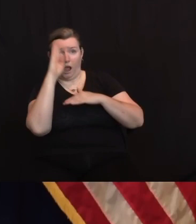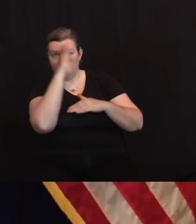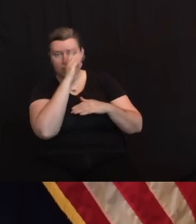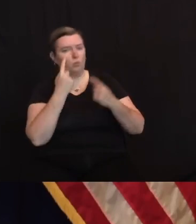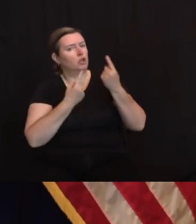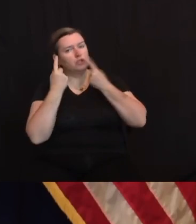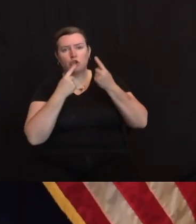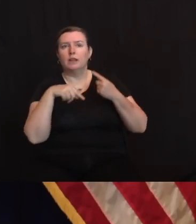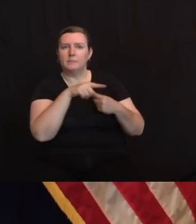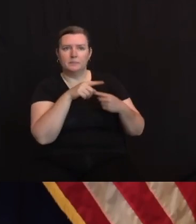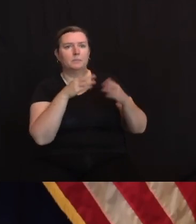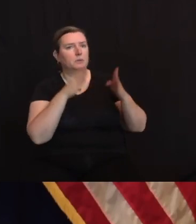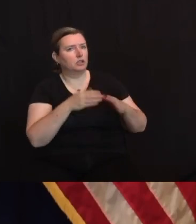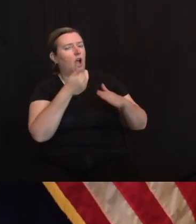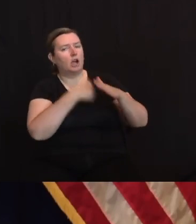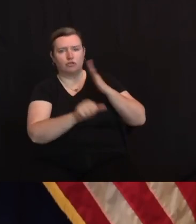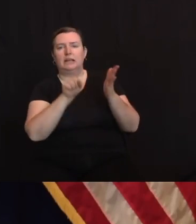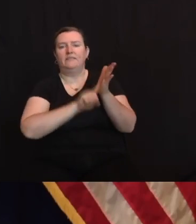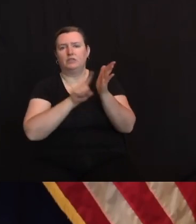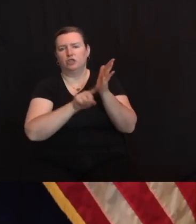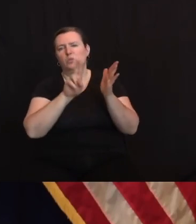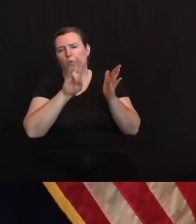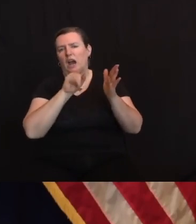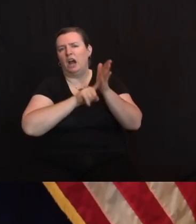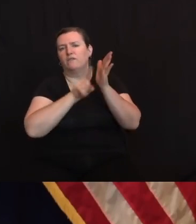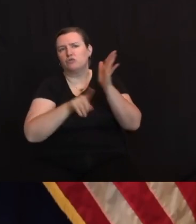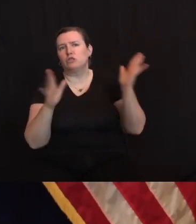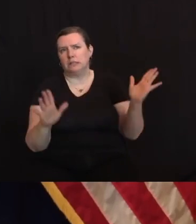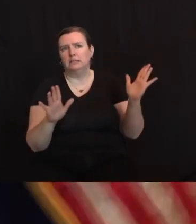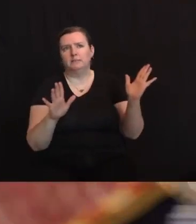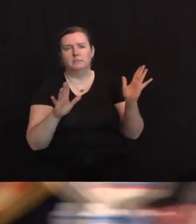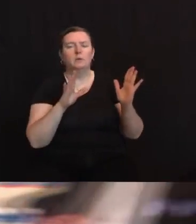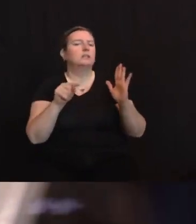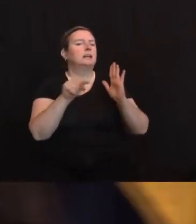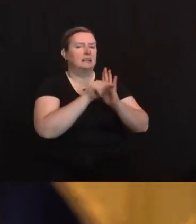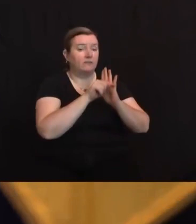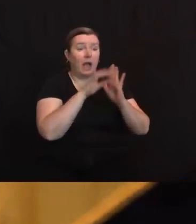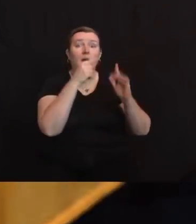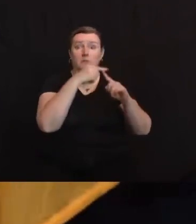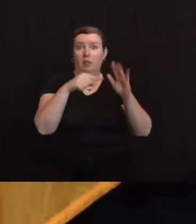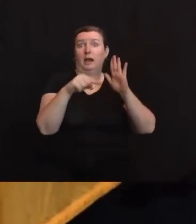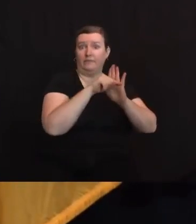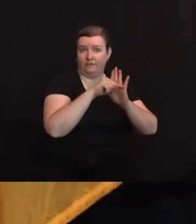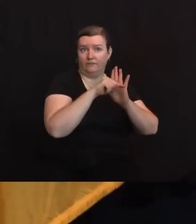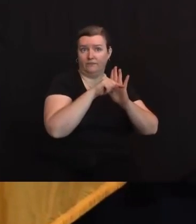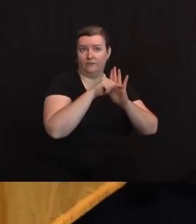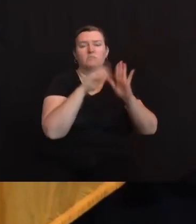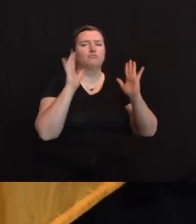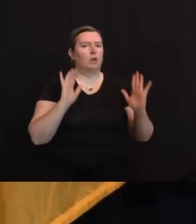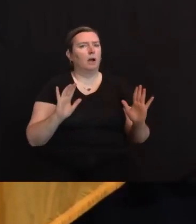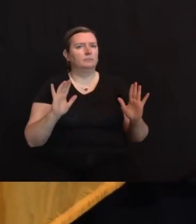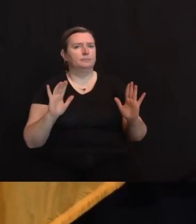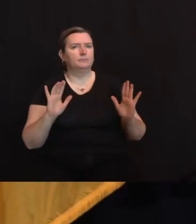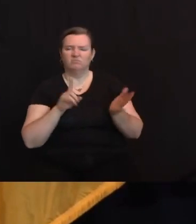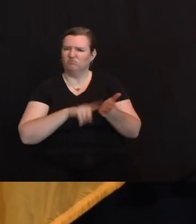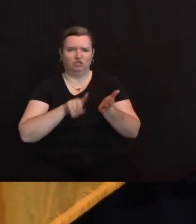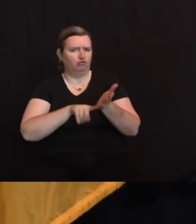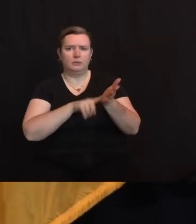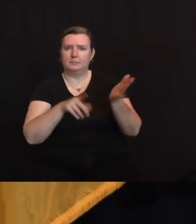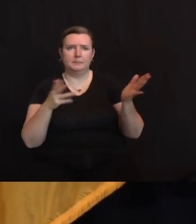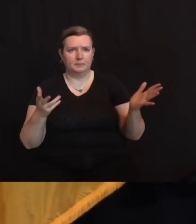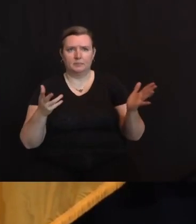person under investigation until proven otherwise. And the proof is going to be through a test. A test, confirmed test. Positive or negative. Thank you for